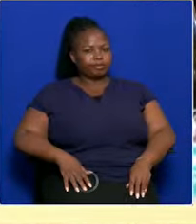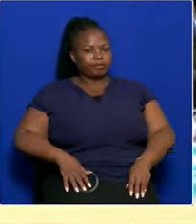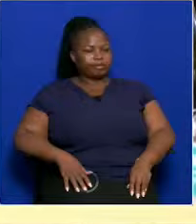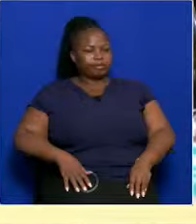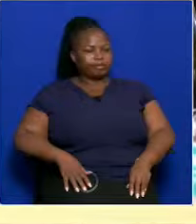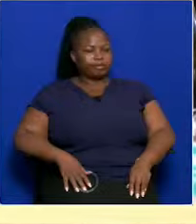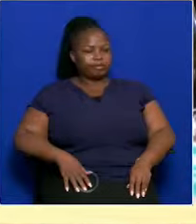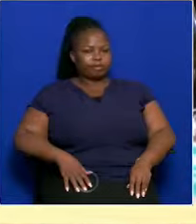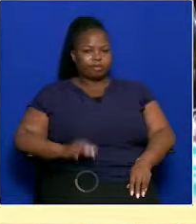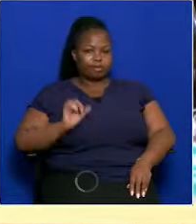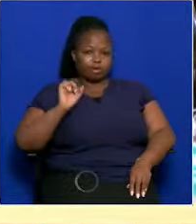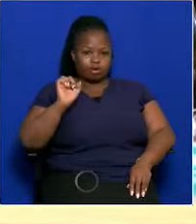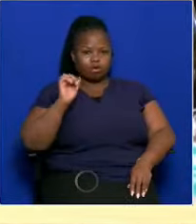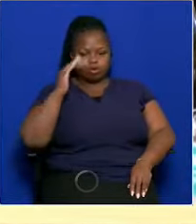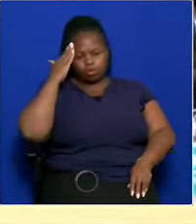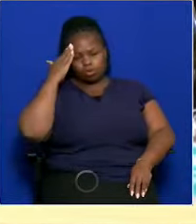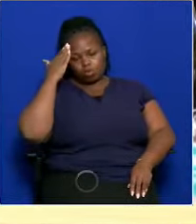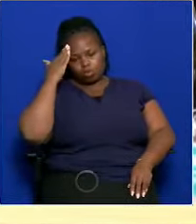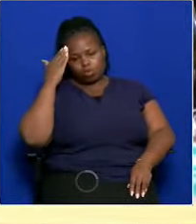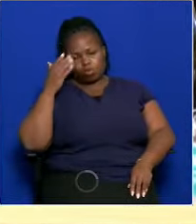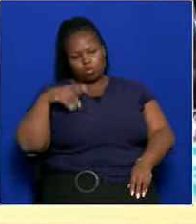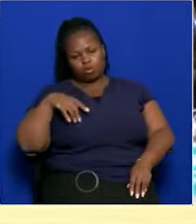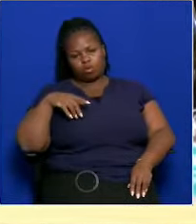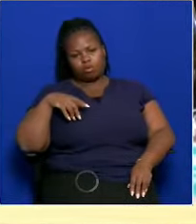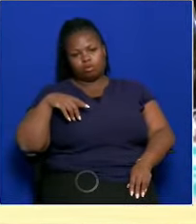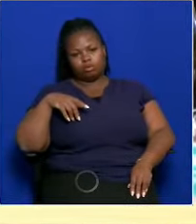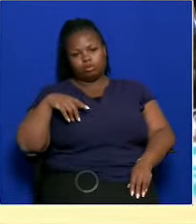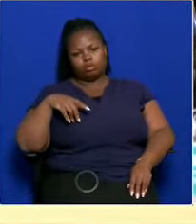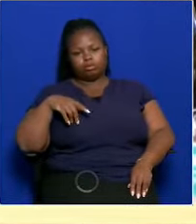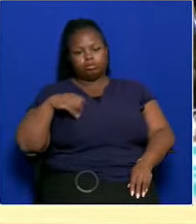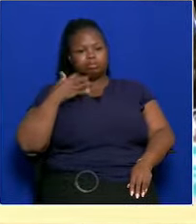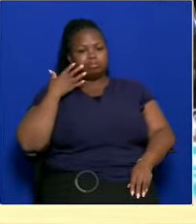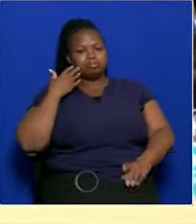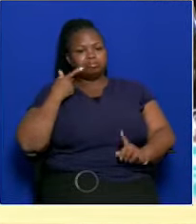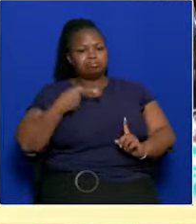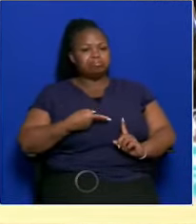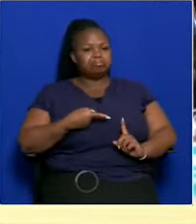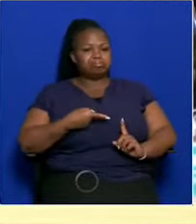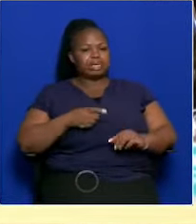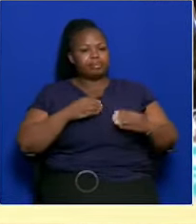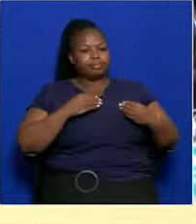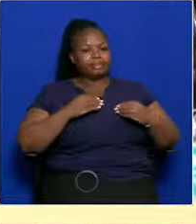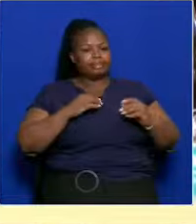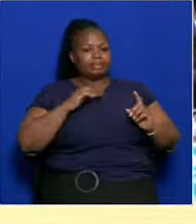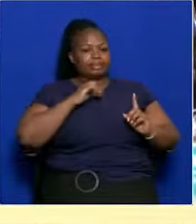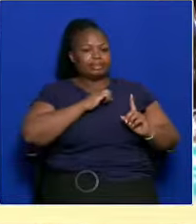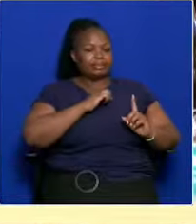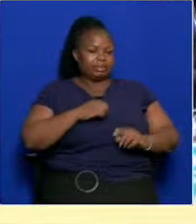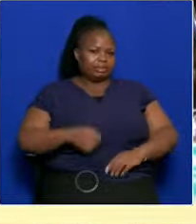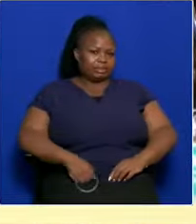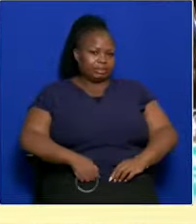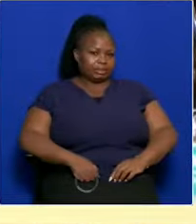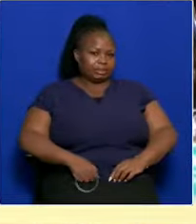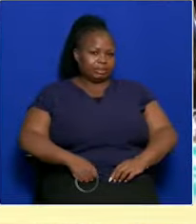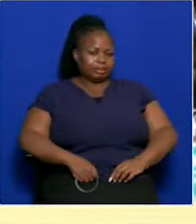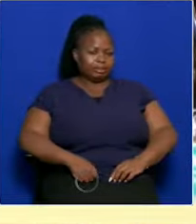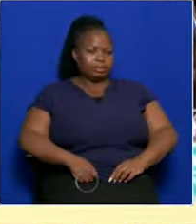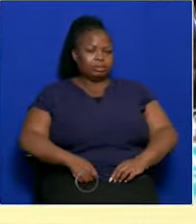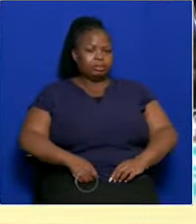knowledge of Mr. Matlala's dealings, right? You testified